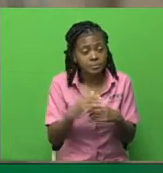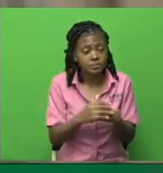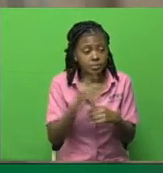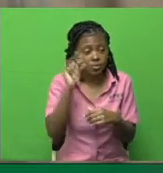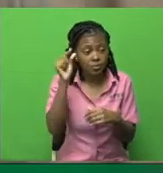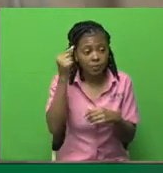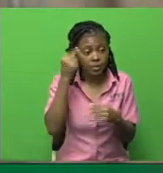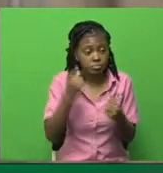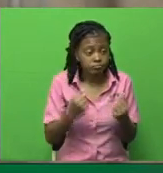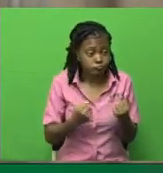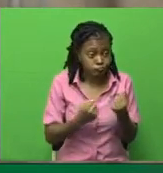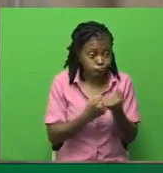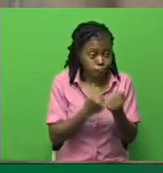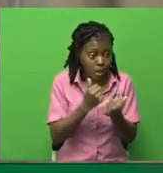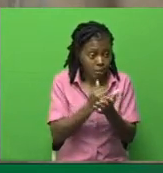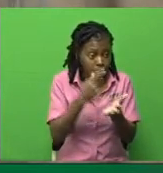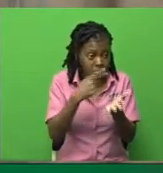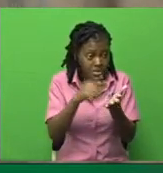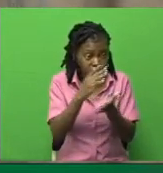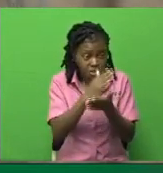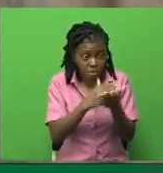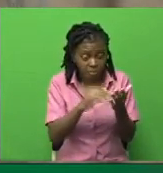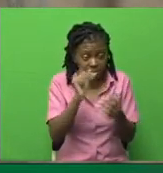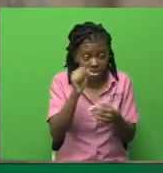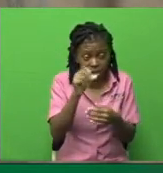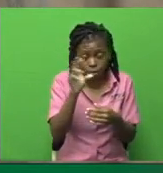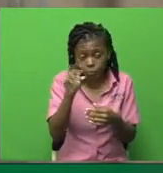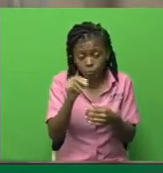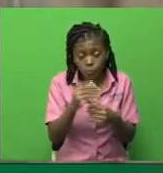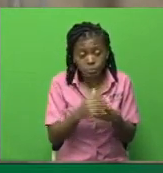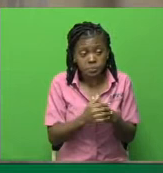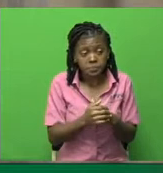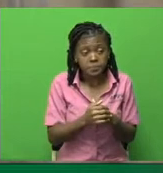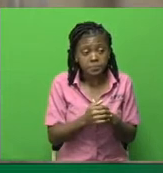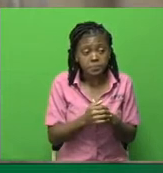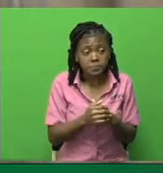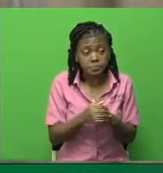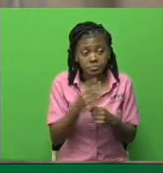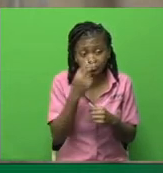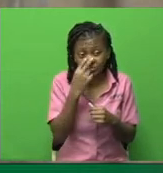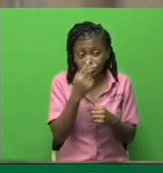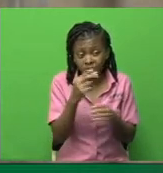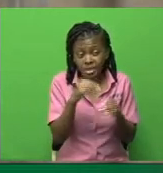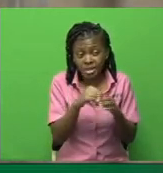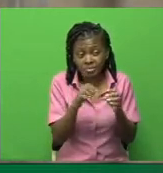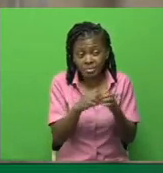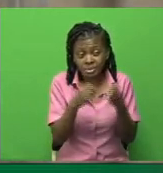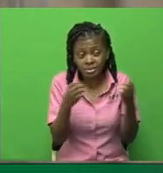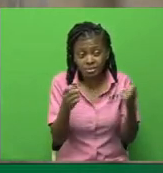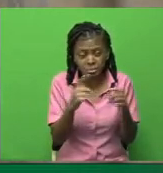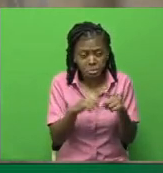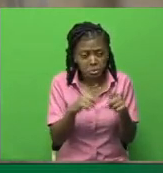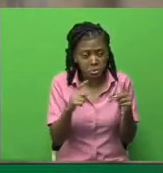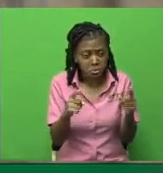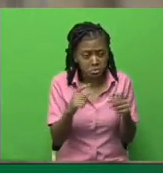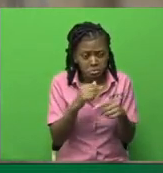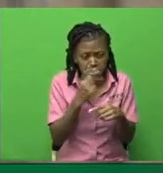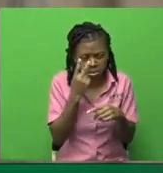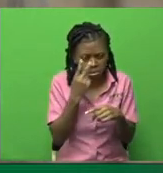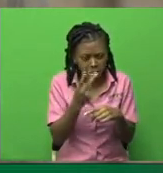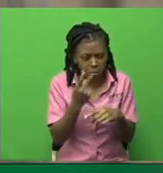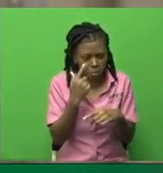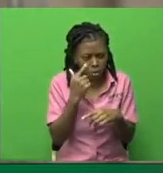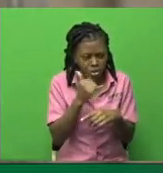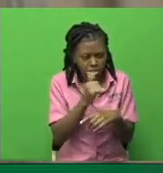Deputy speaker I saw the Trinidad Express picked up this issue a few days ago but it's almost as though it's shrouded in secrecy and I'm hoping one of those